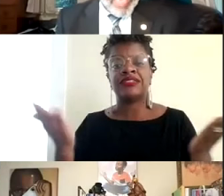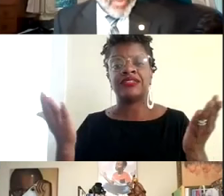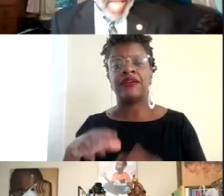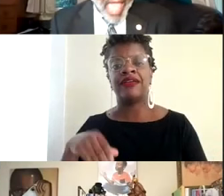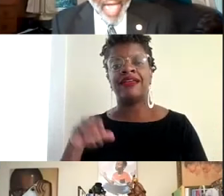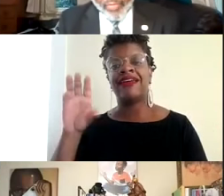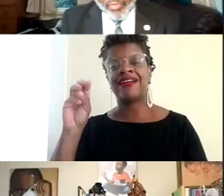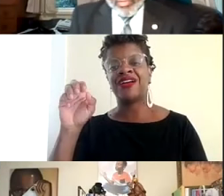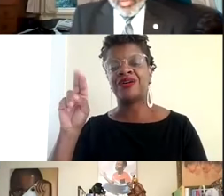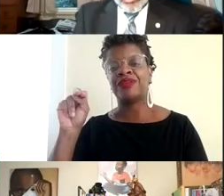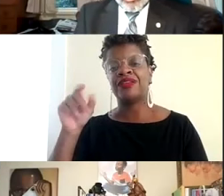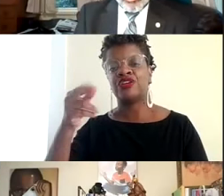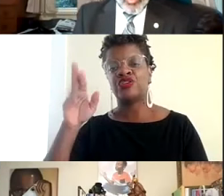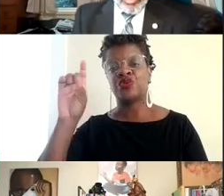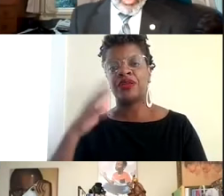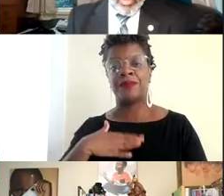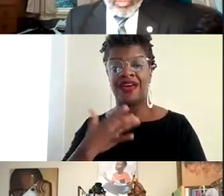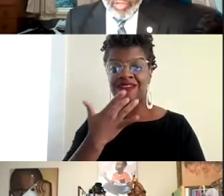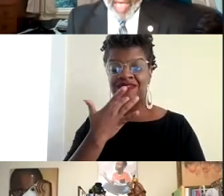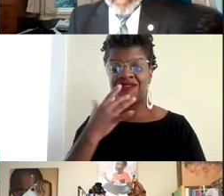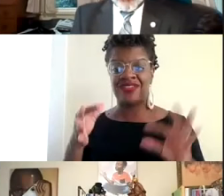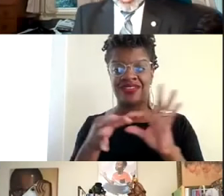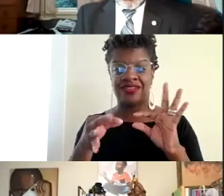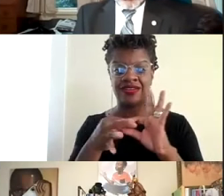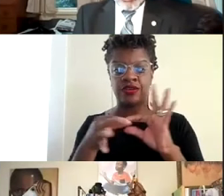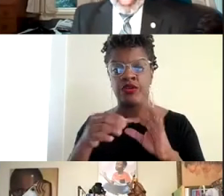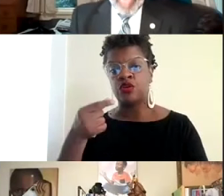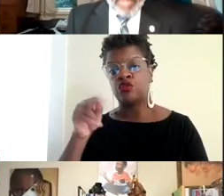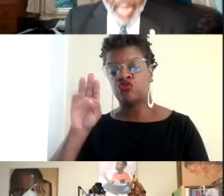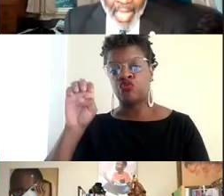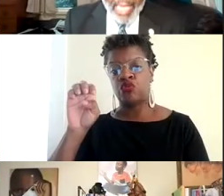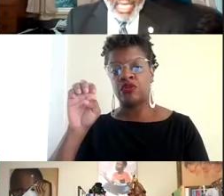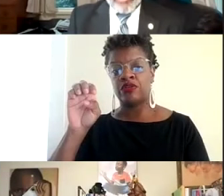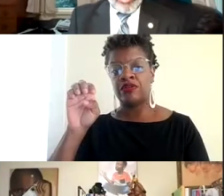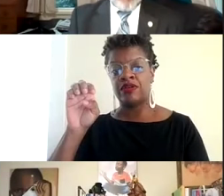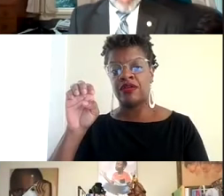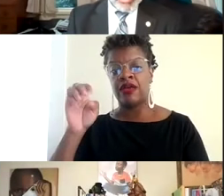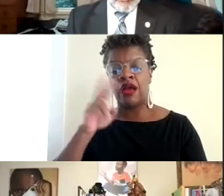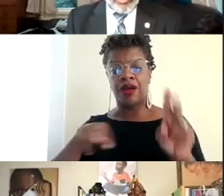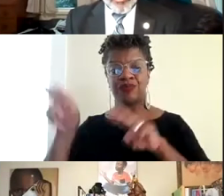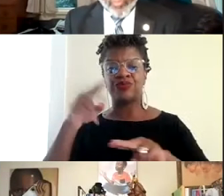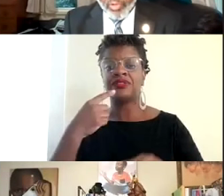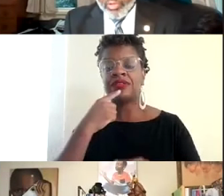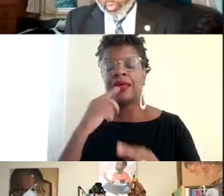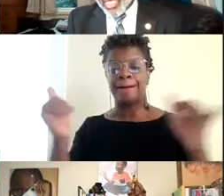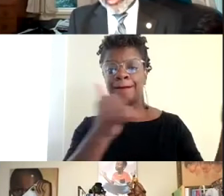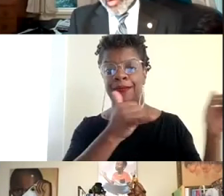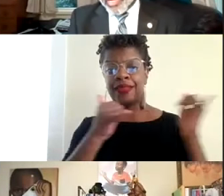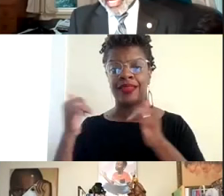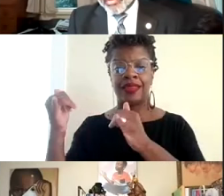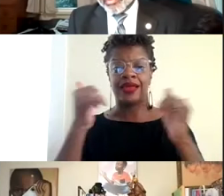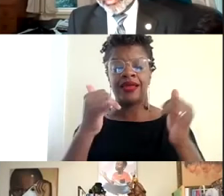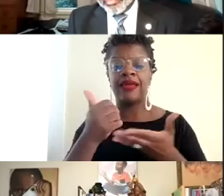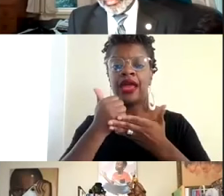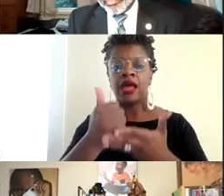my favorite aphorisms is George Cours's observation that play is the brain's preferred way of